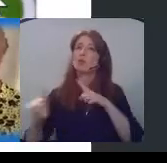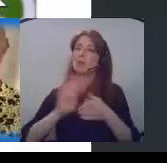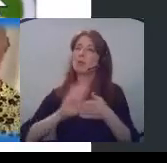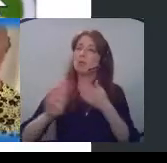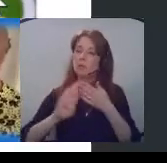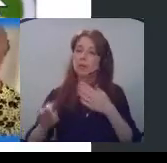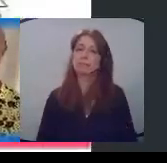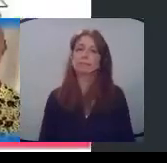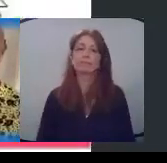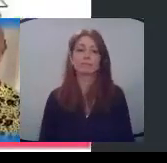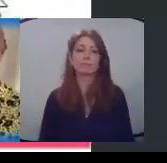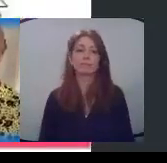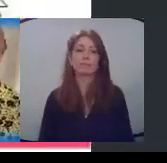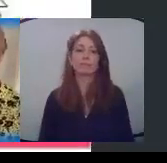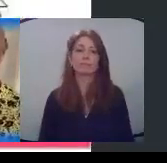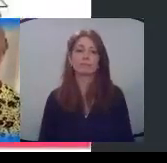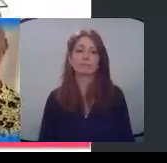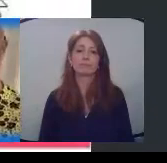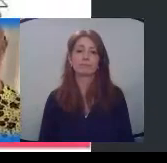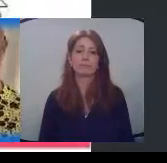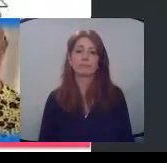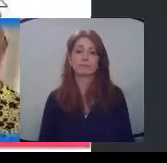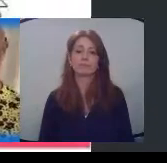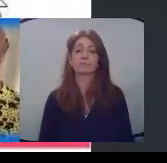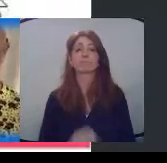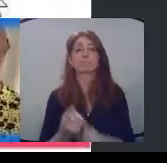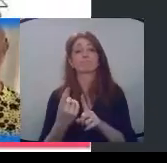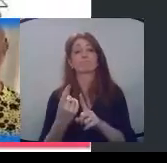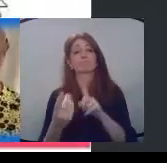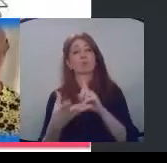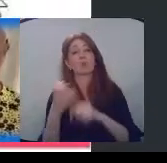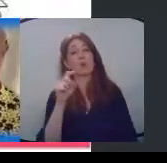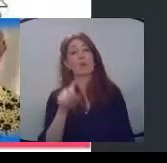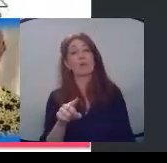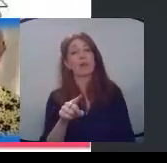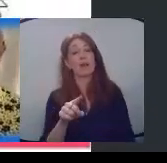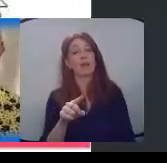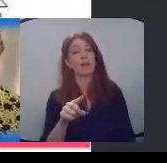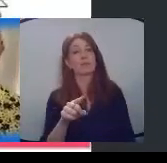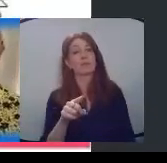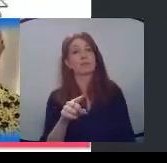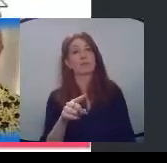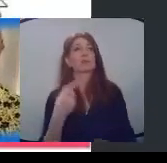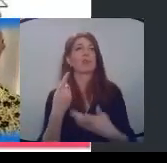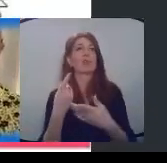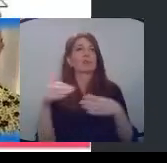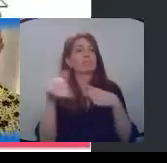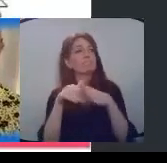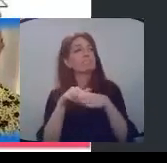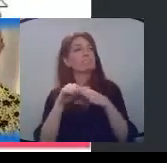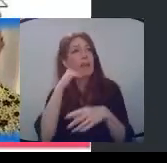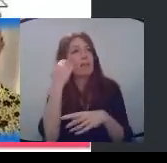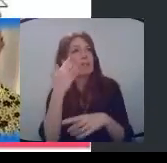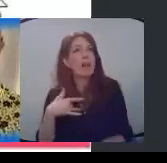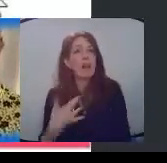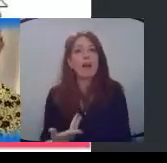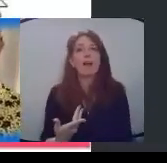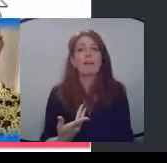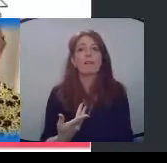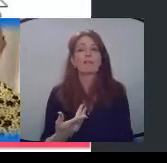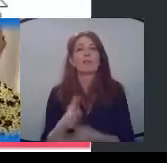if you want to click again, please. Respond then, I think our biggest contribution to everyday lives and everyday sanity is that we save